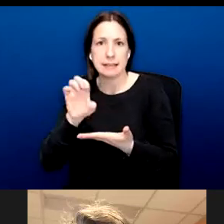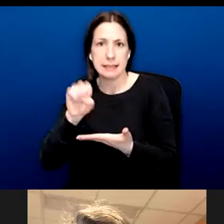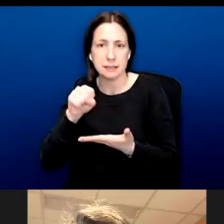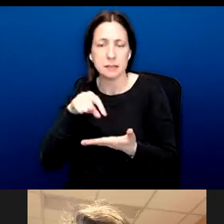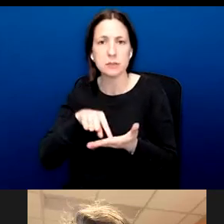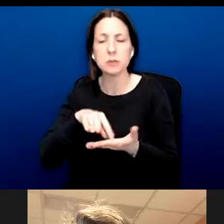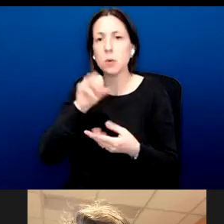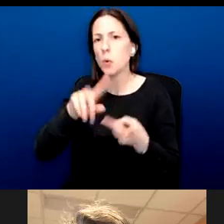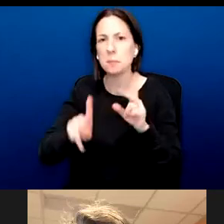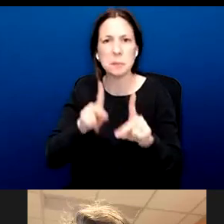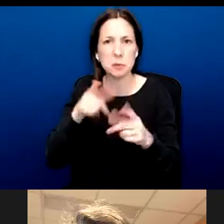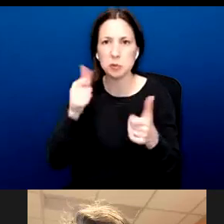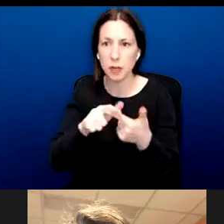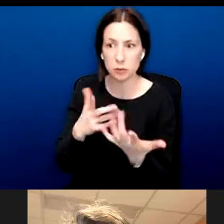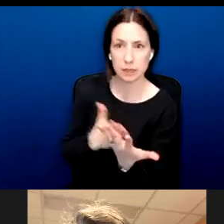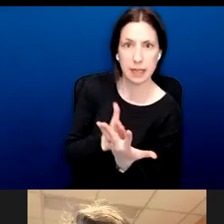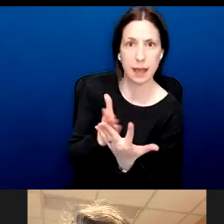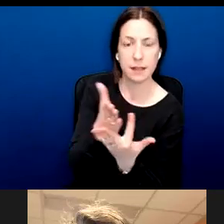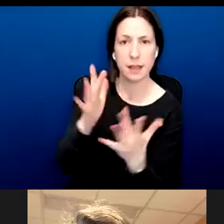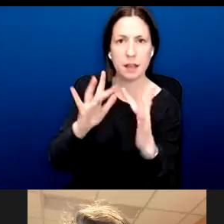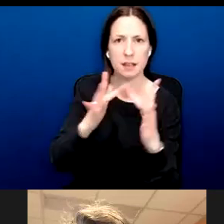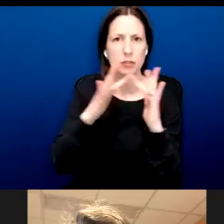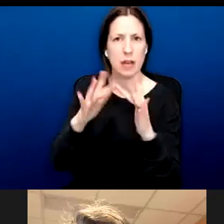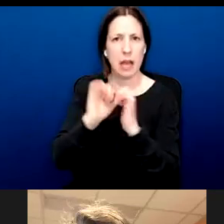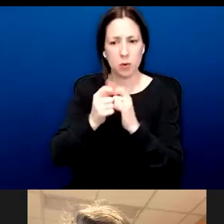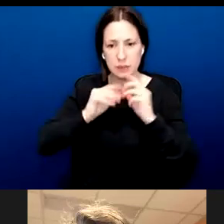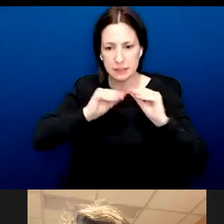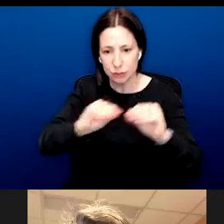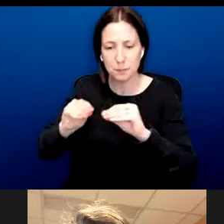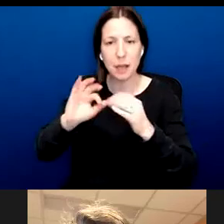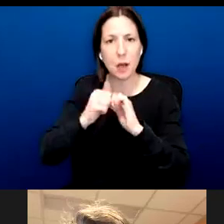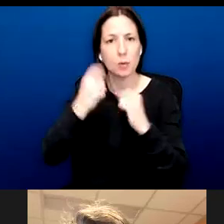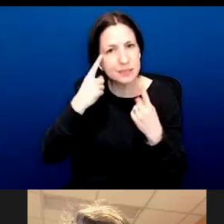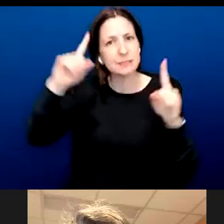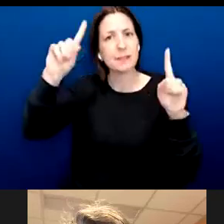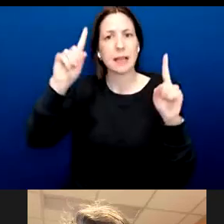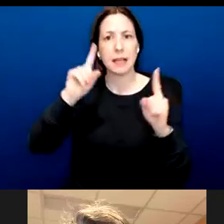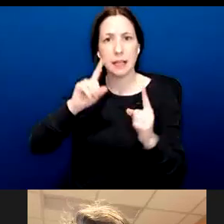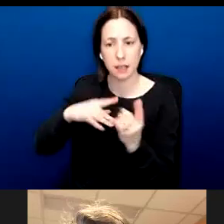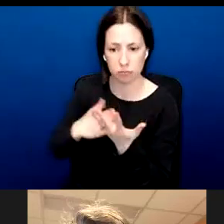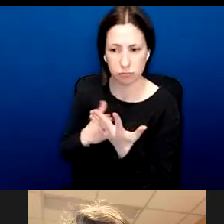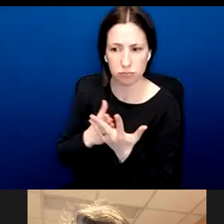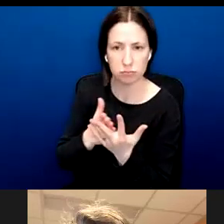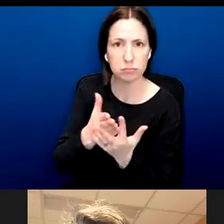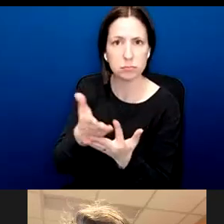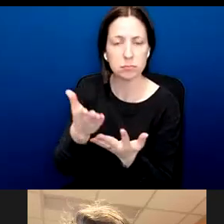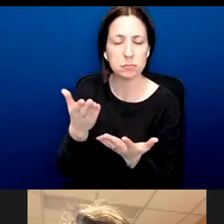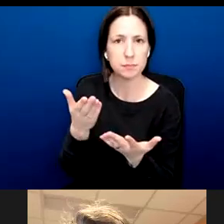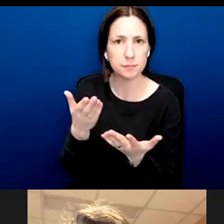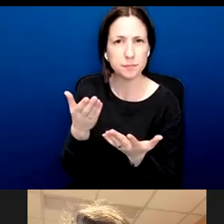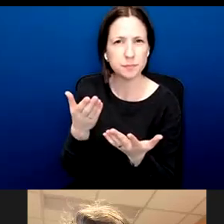just trying to navigate the internet as a whole, how do we teach them how to successfully kind of navigate these spaces? Because, you know,